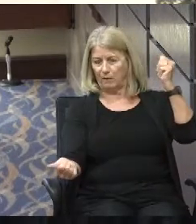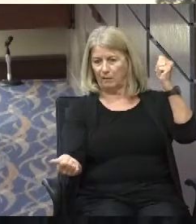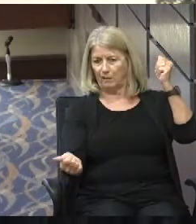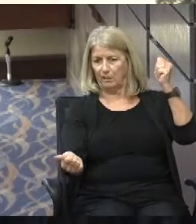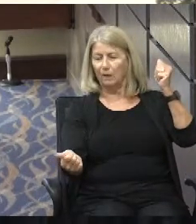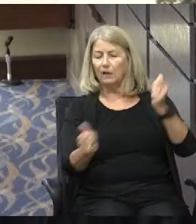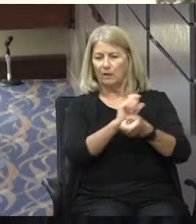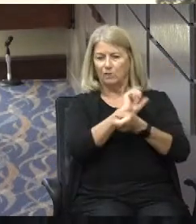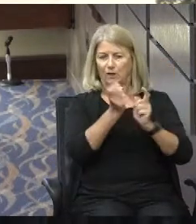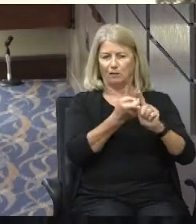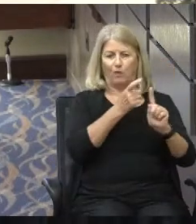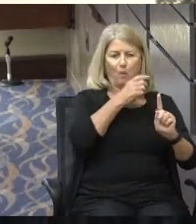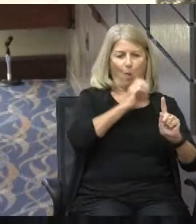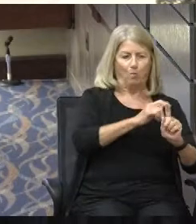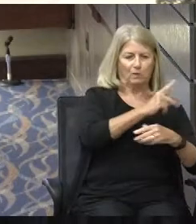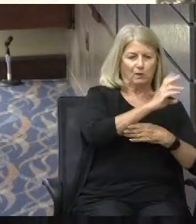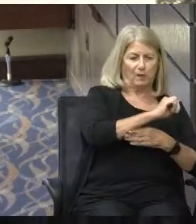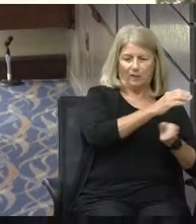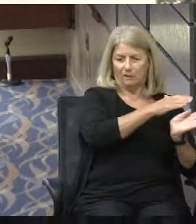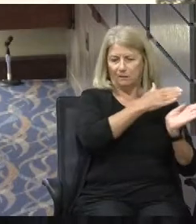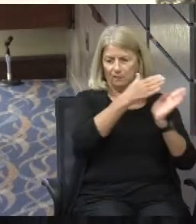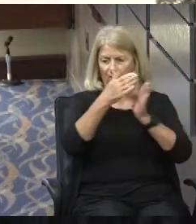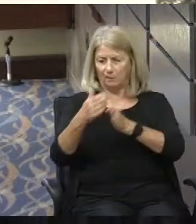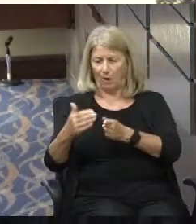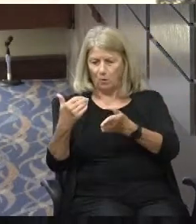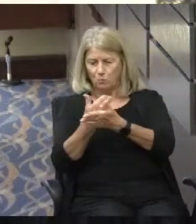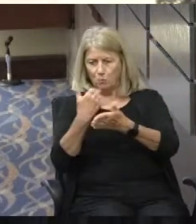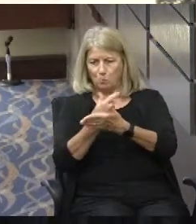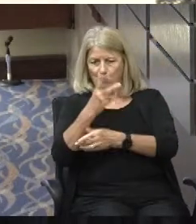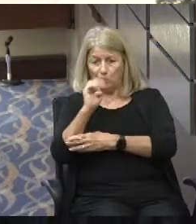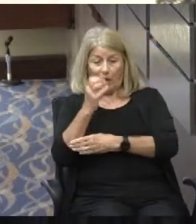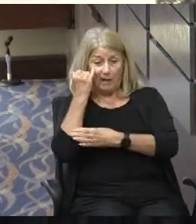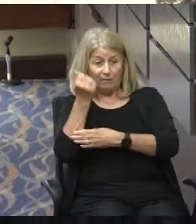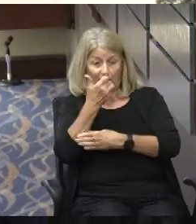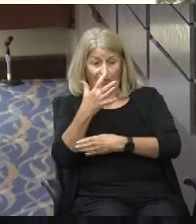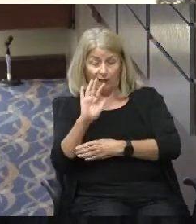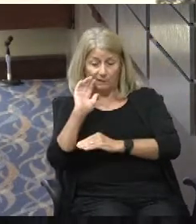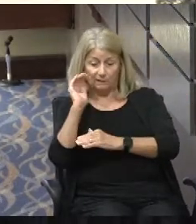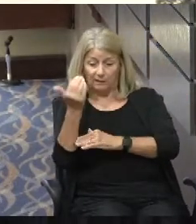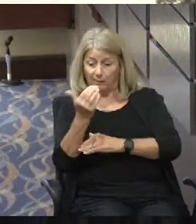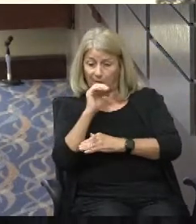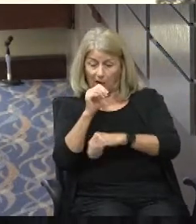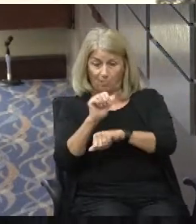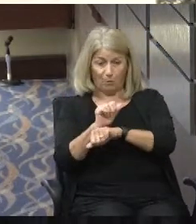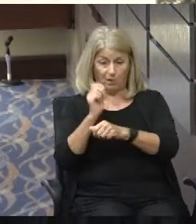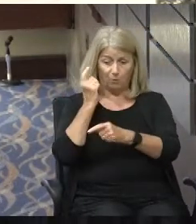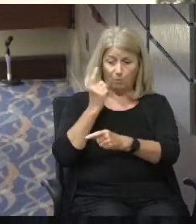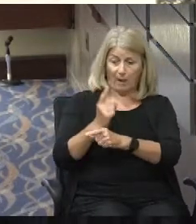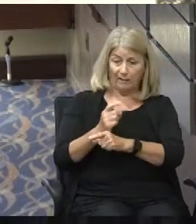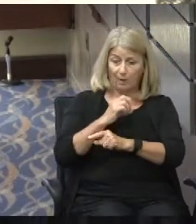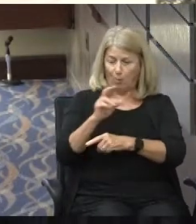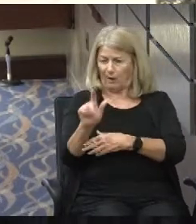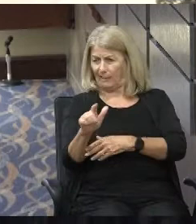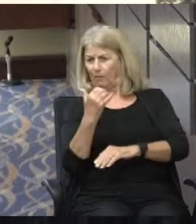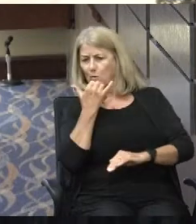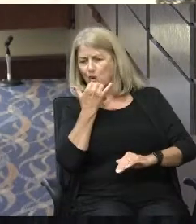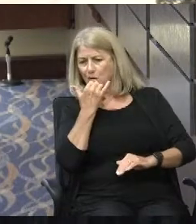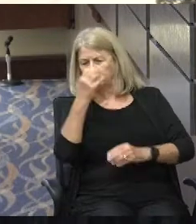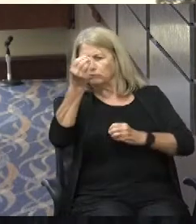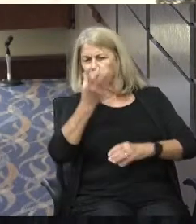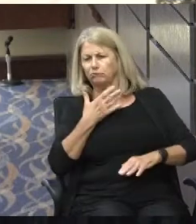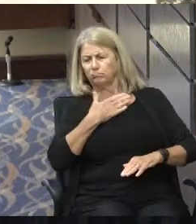the old website, new site, building new content. So if there is anything that seems to not be working or it's clicking wrong, please let us know.